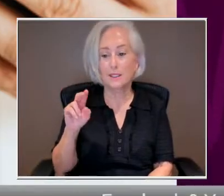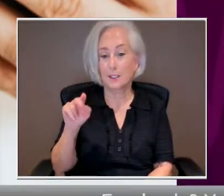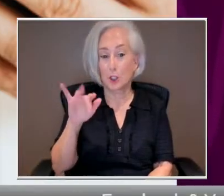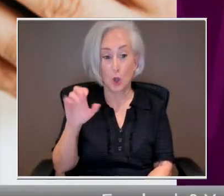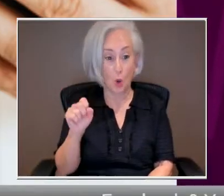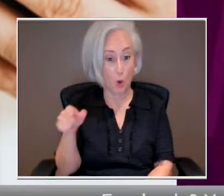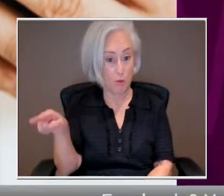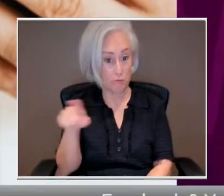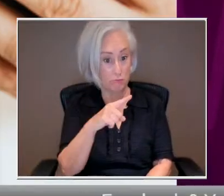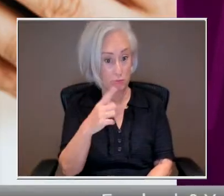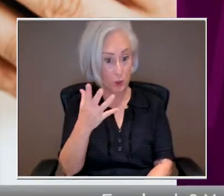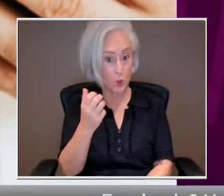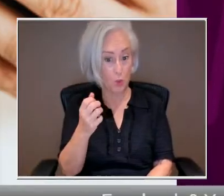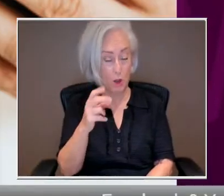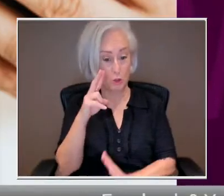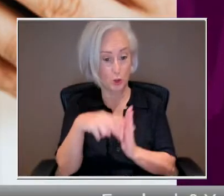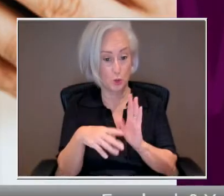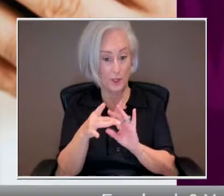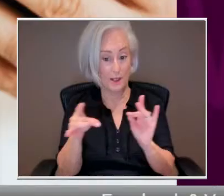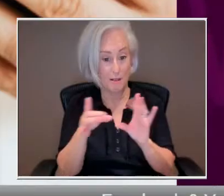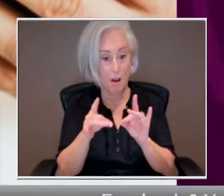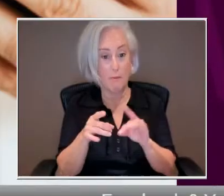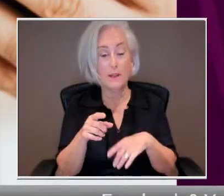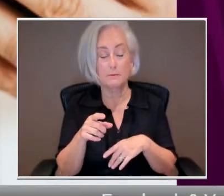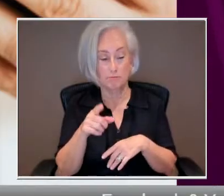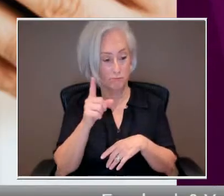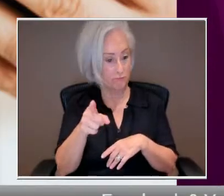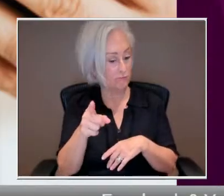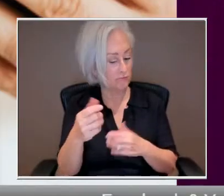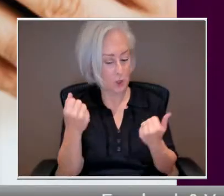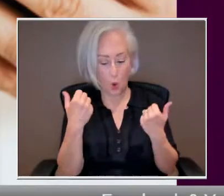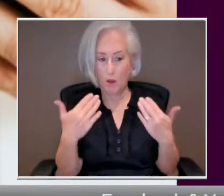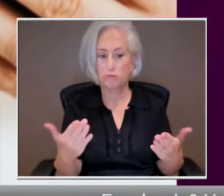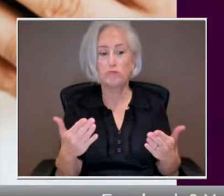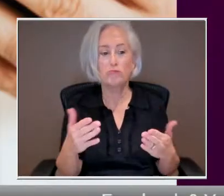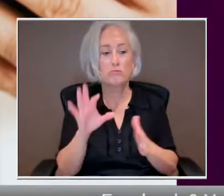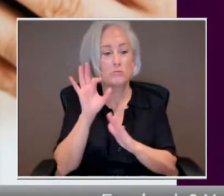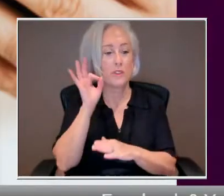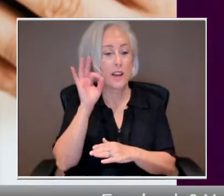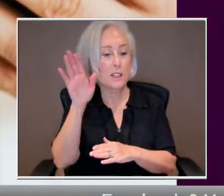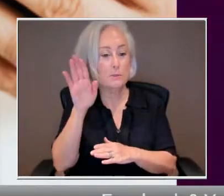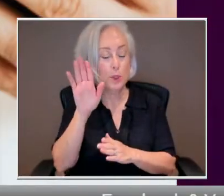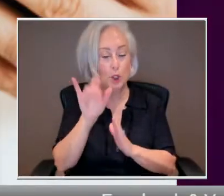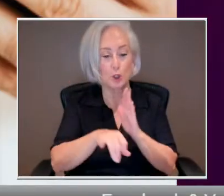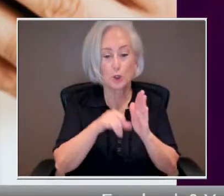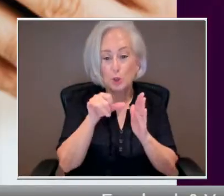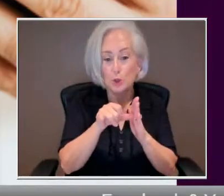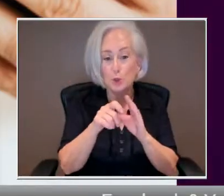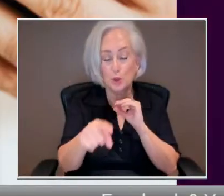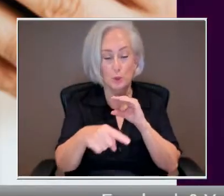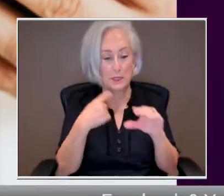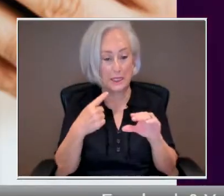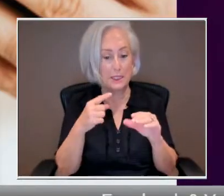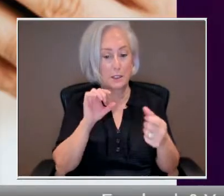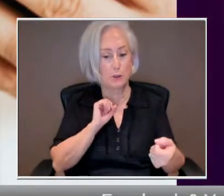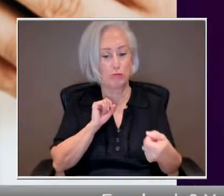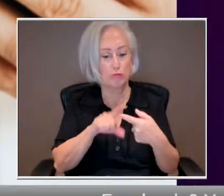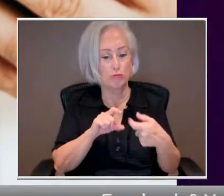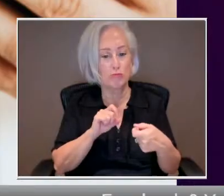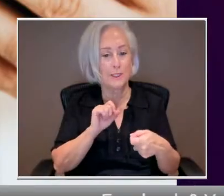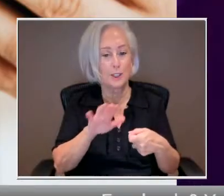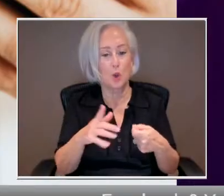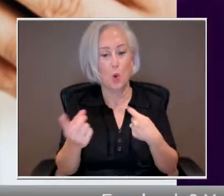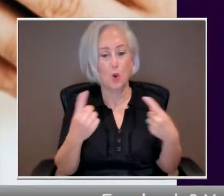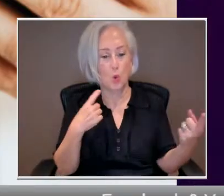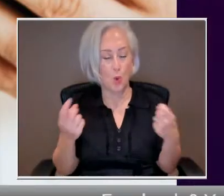loud in the program, you can send it to us on YouTube, Facebook, and the All Things Heart email. All the links on how you can connect with us in real time are